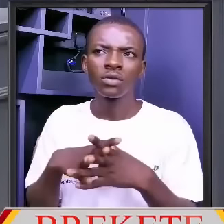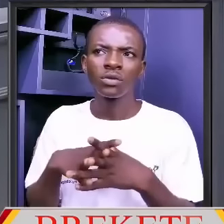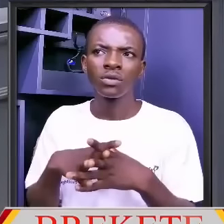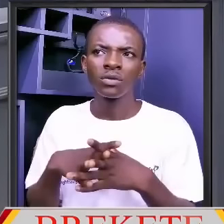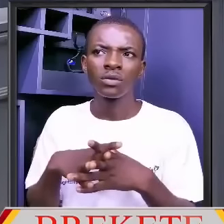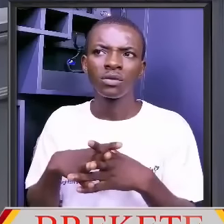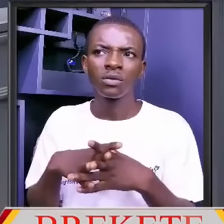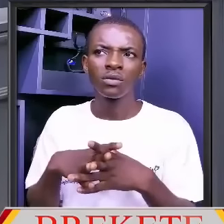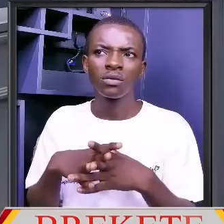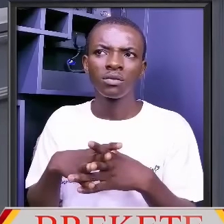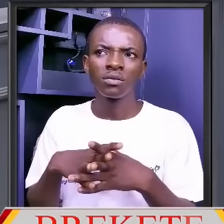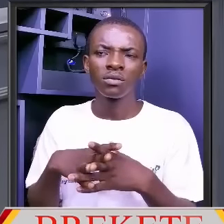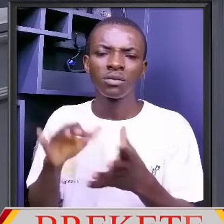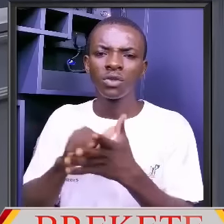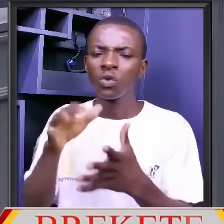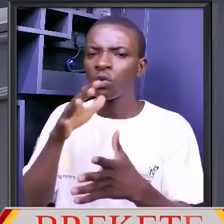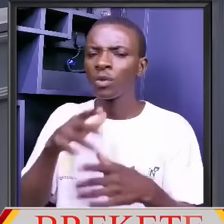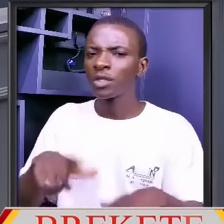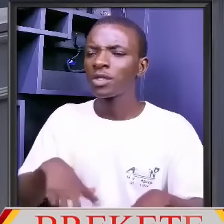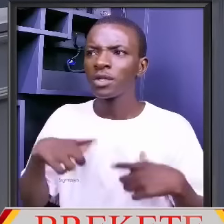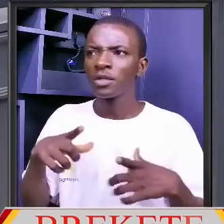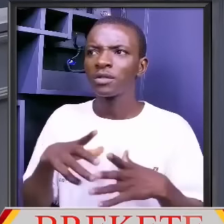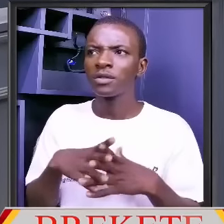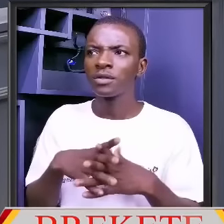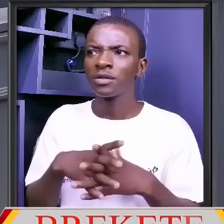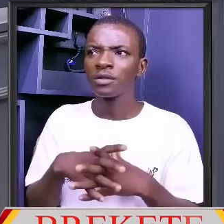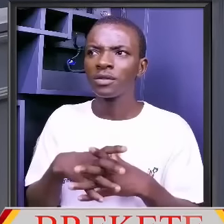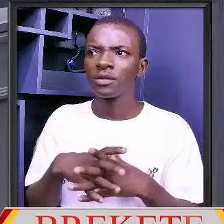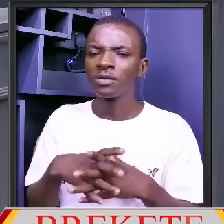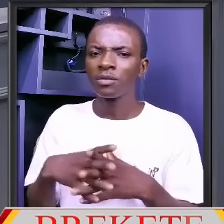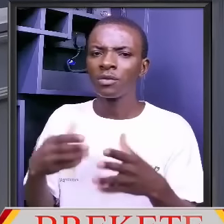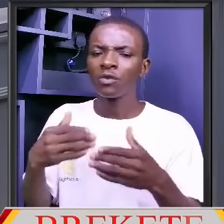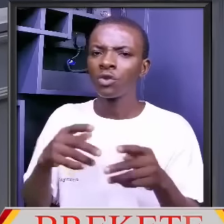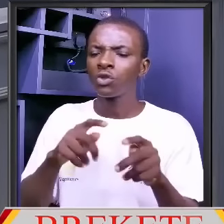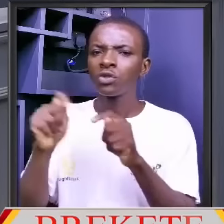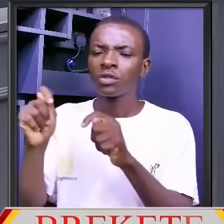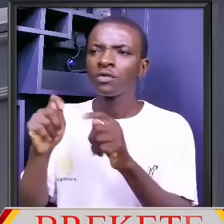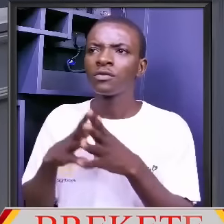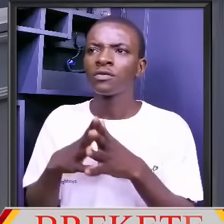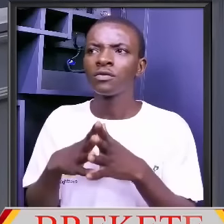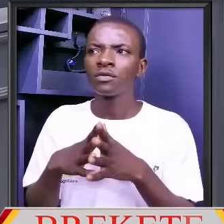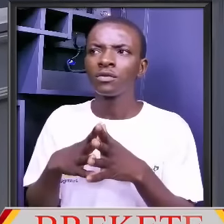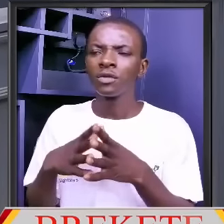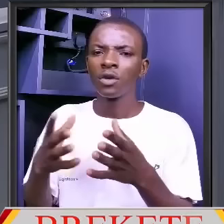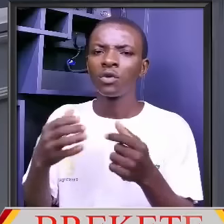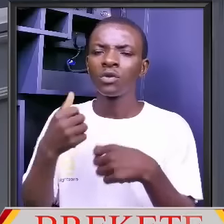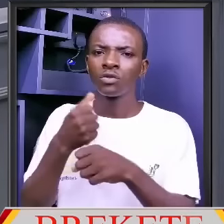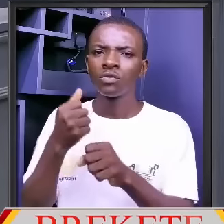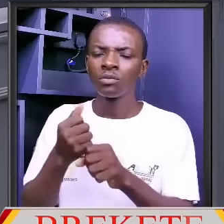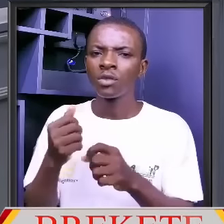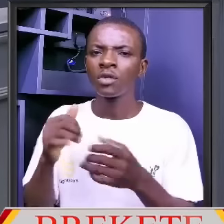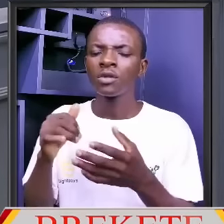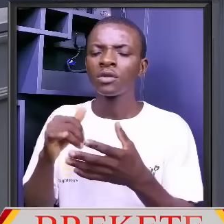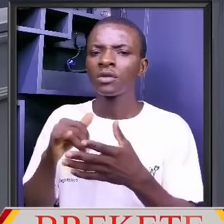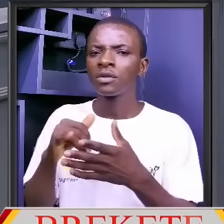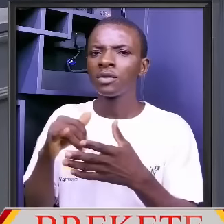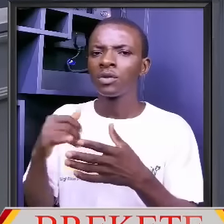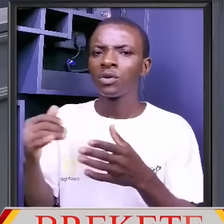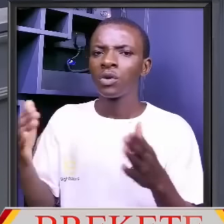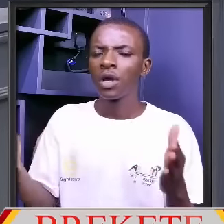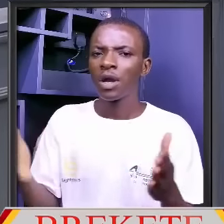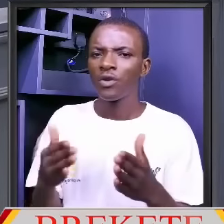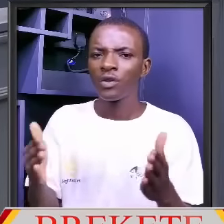woman still there alive. He still there alive. Please, before we go travel, I want make